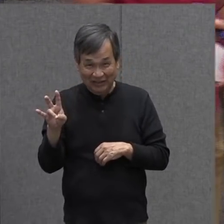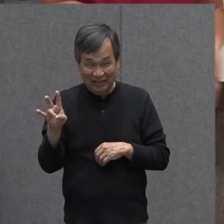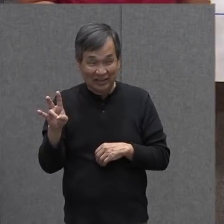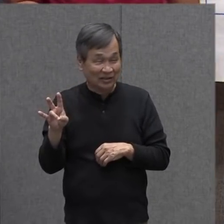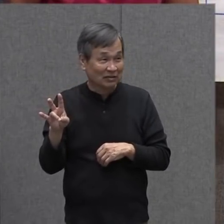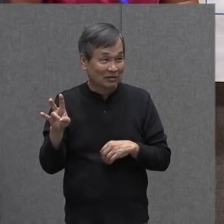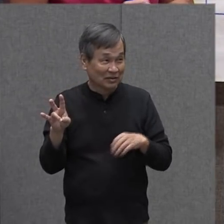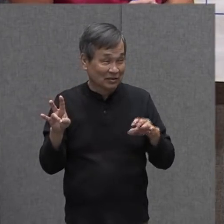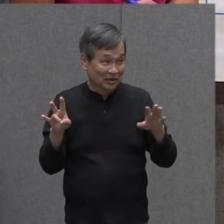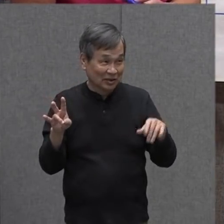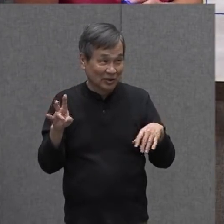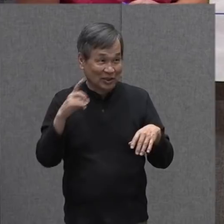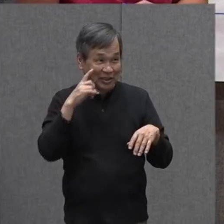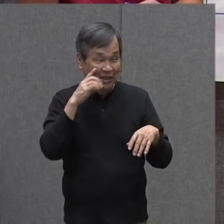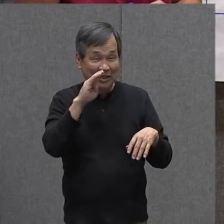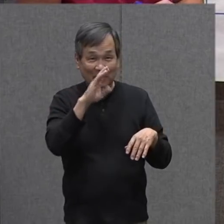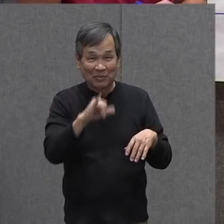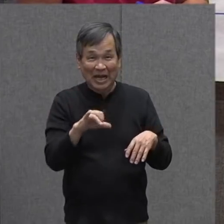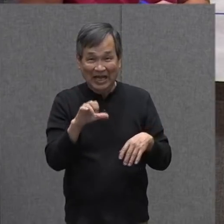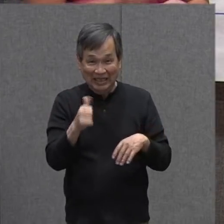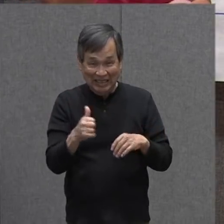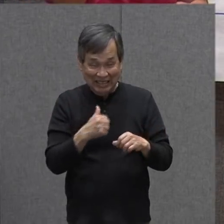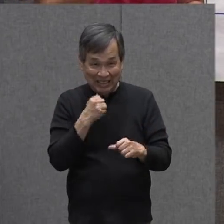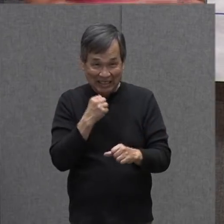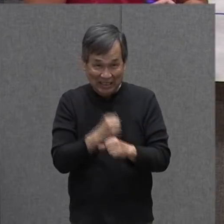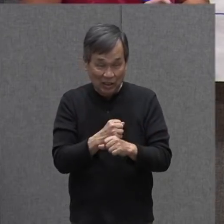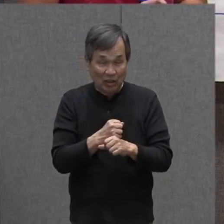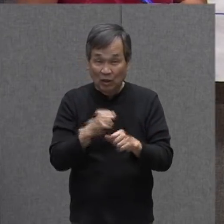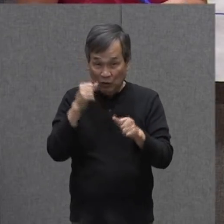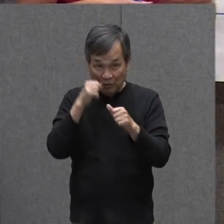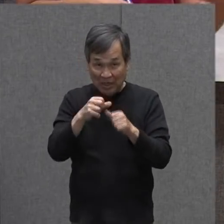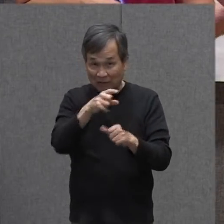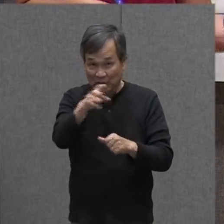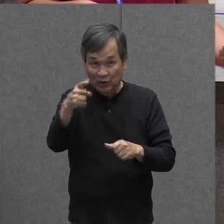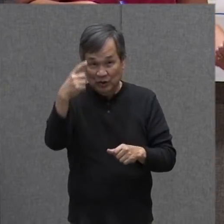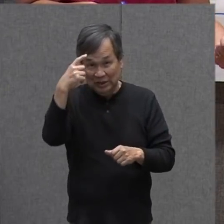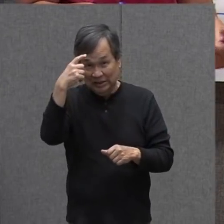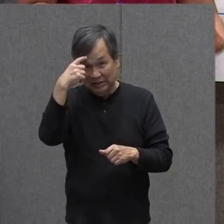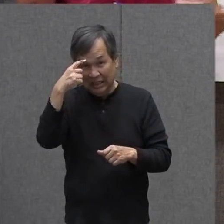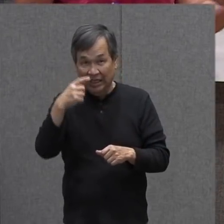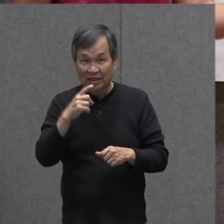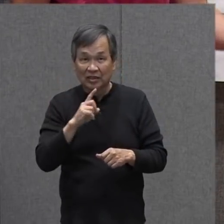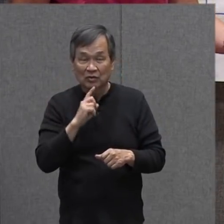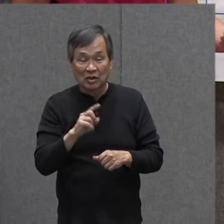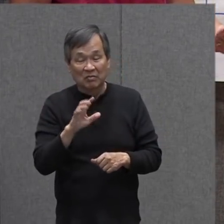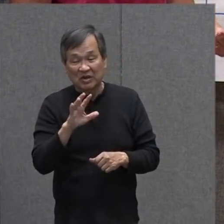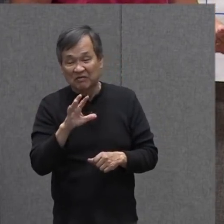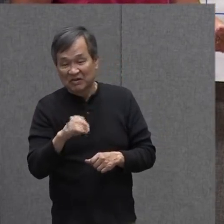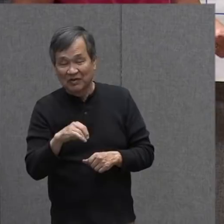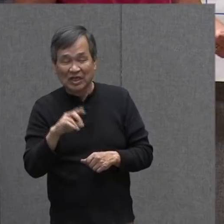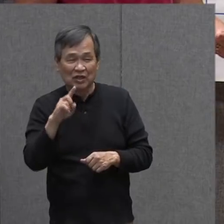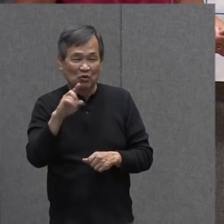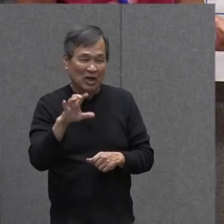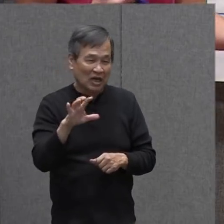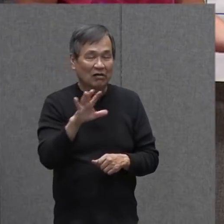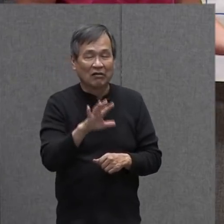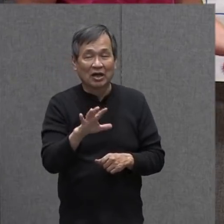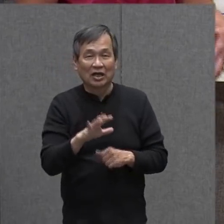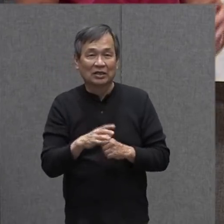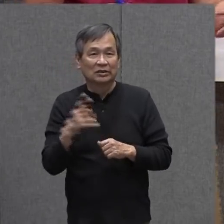discussed, wait a minute here. If this pattern was supposed to continue, how